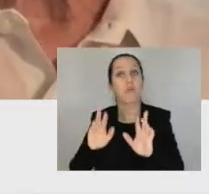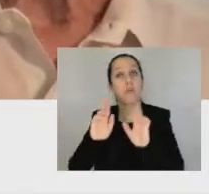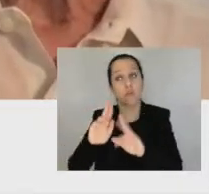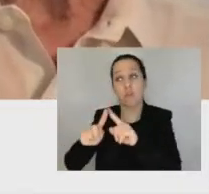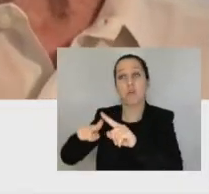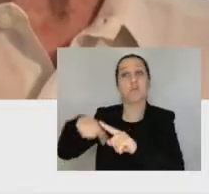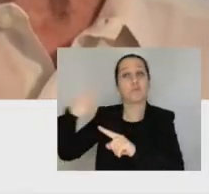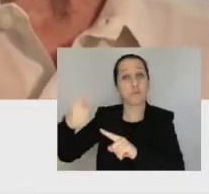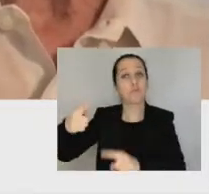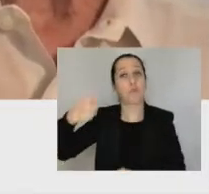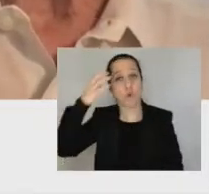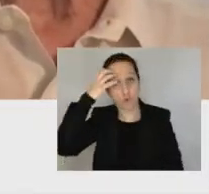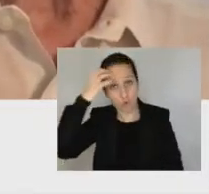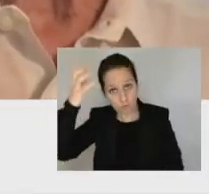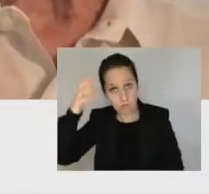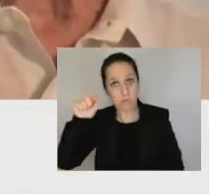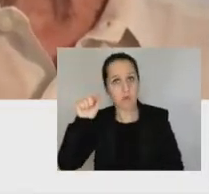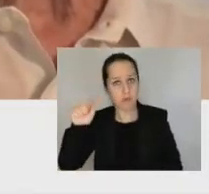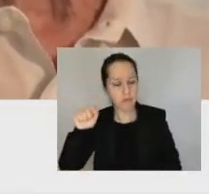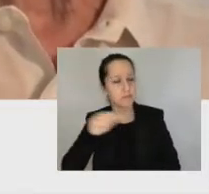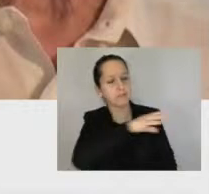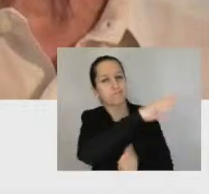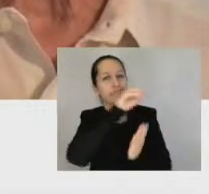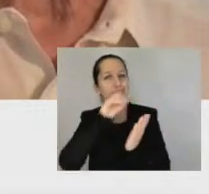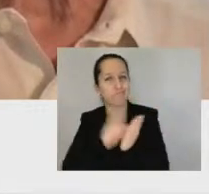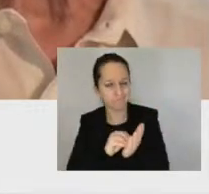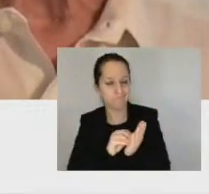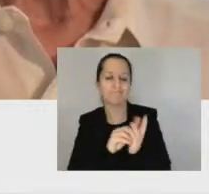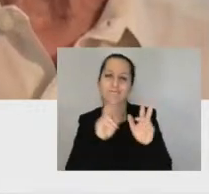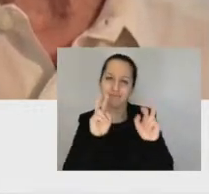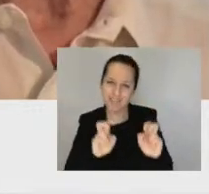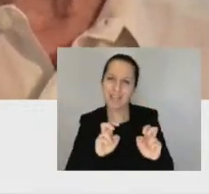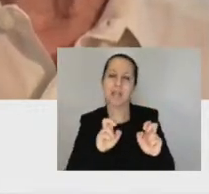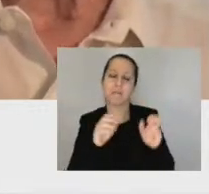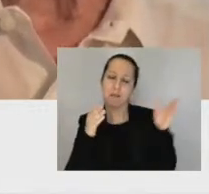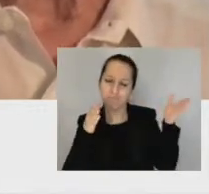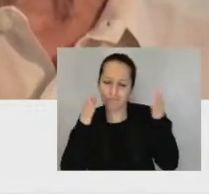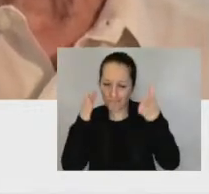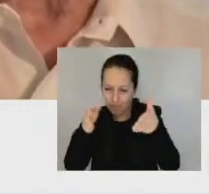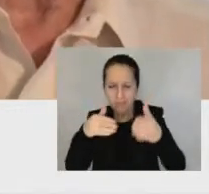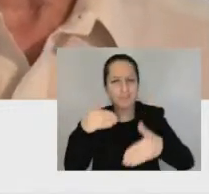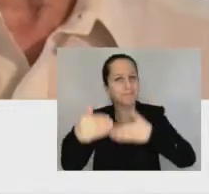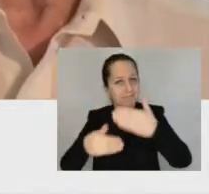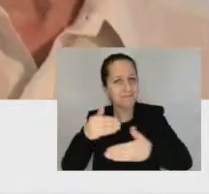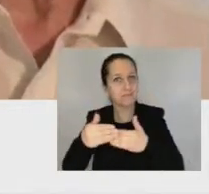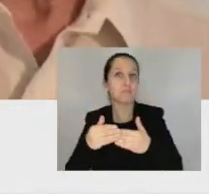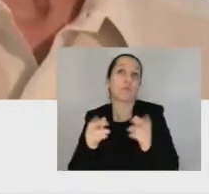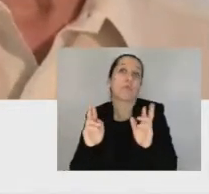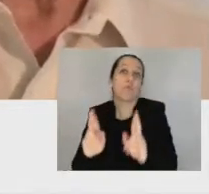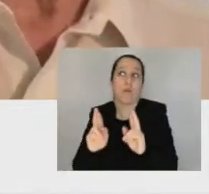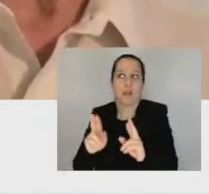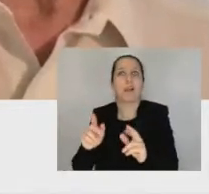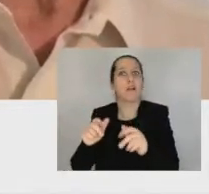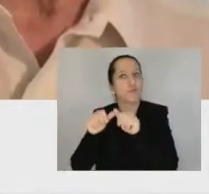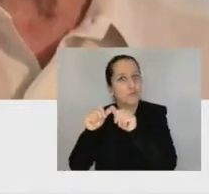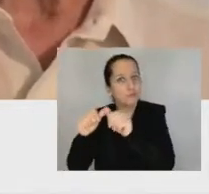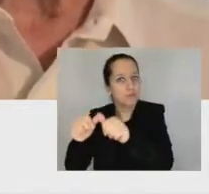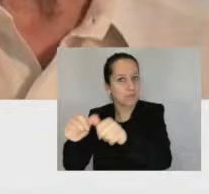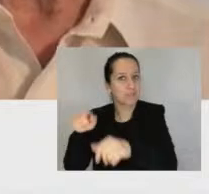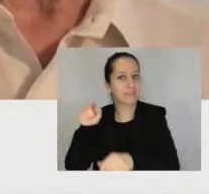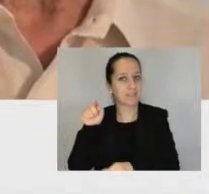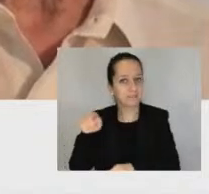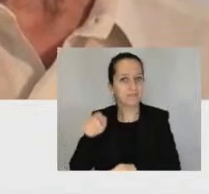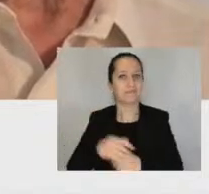first president of post-communist Czechoslovakia. He'd been a playwright, a dissident. He'd been in